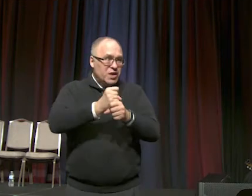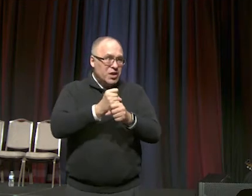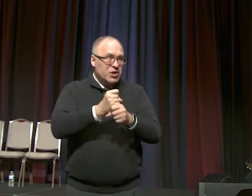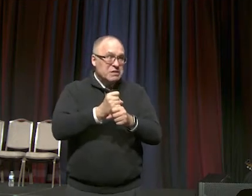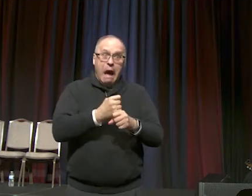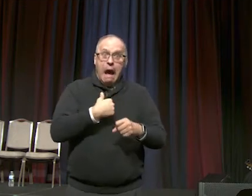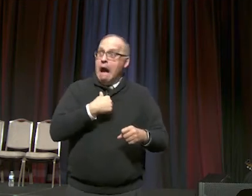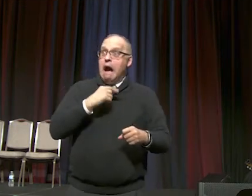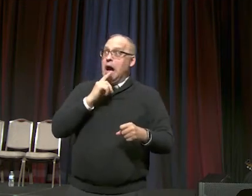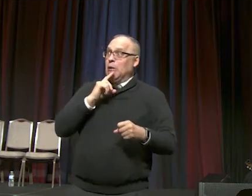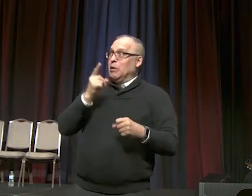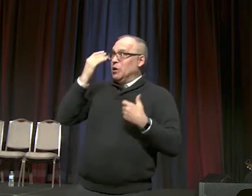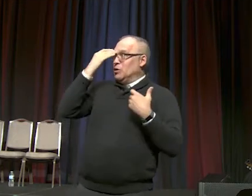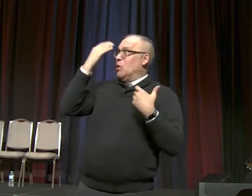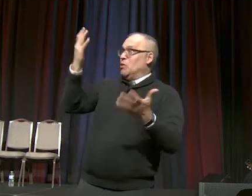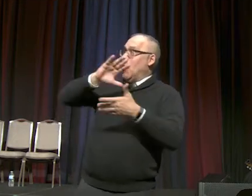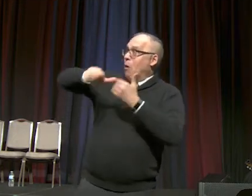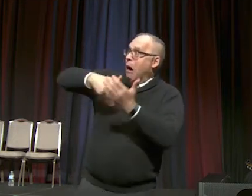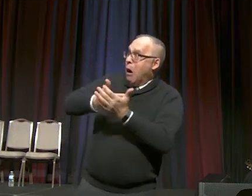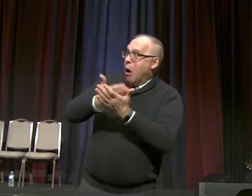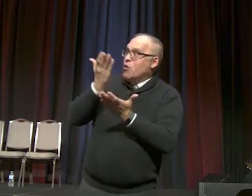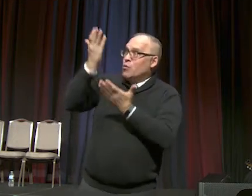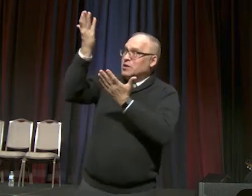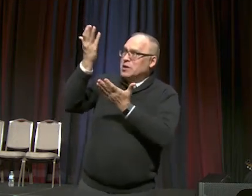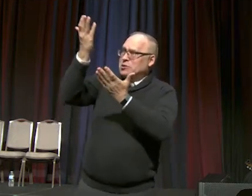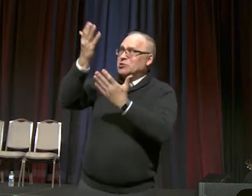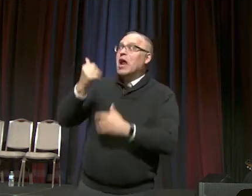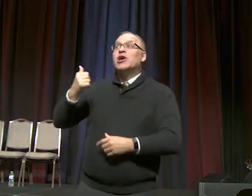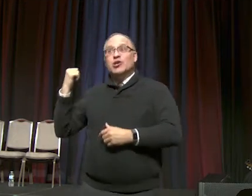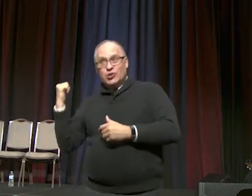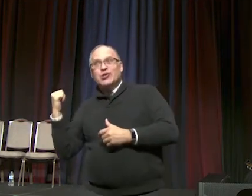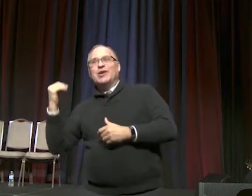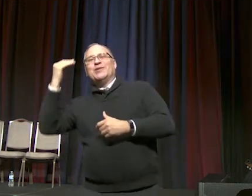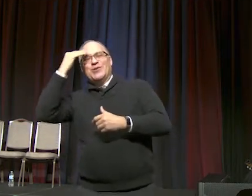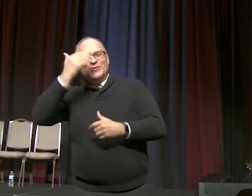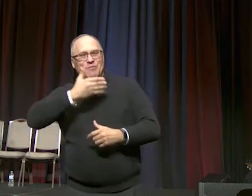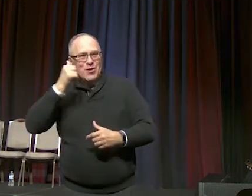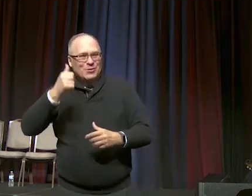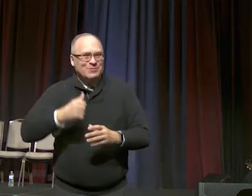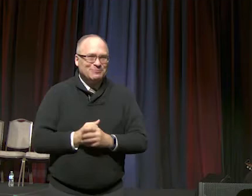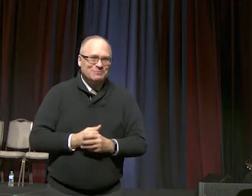all the petitions. She does. Come on, Abby.